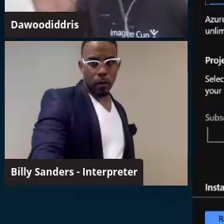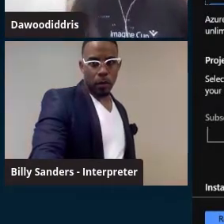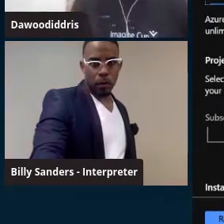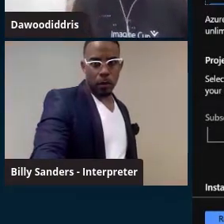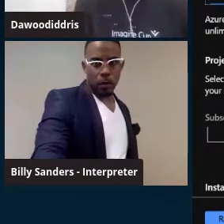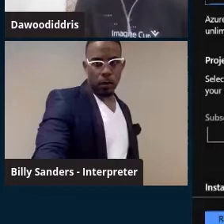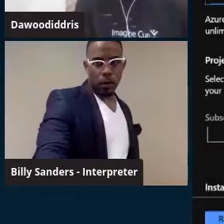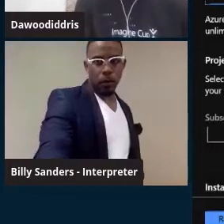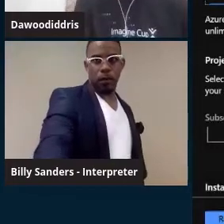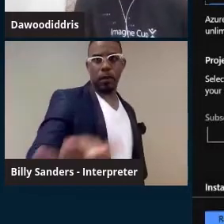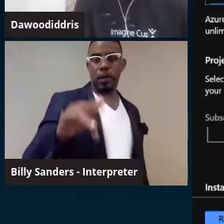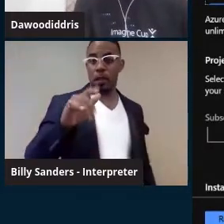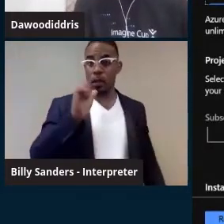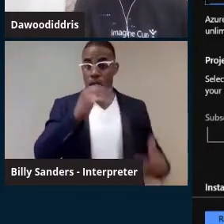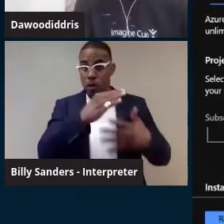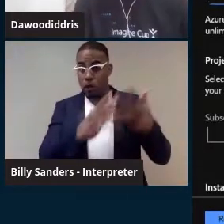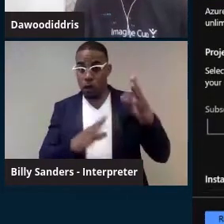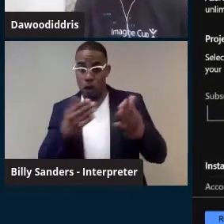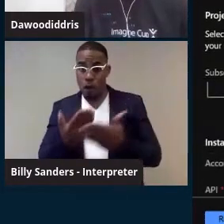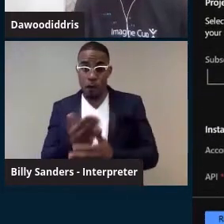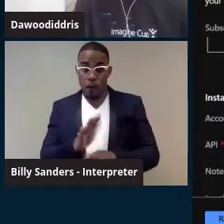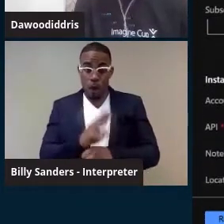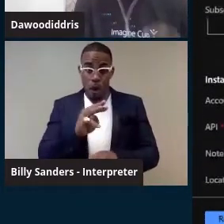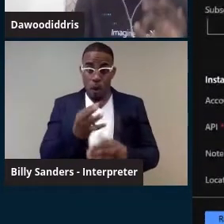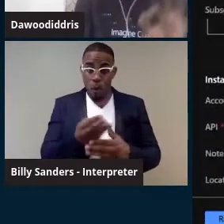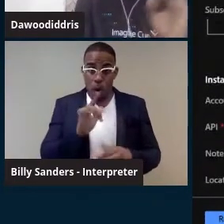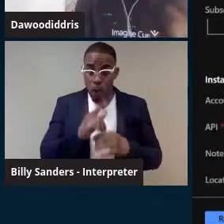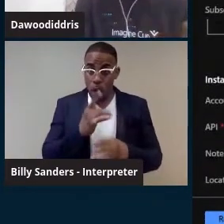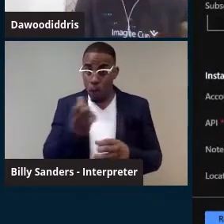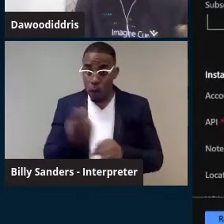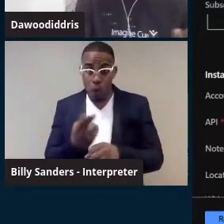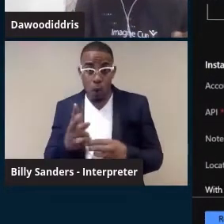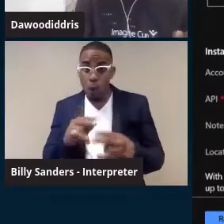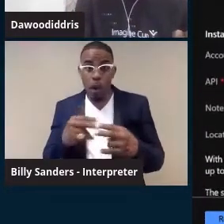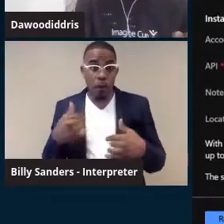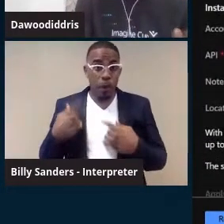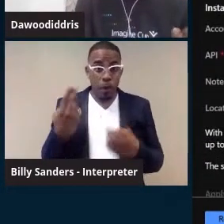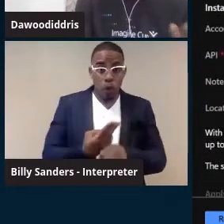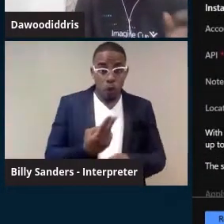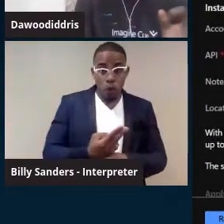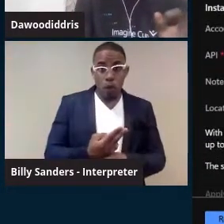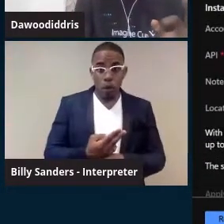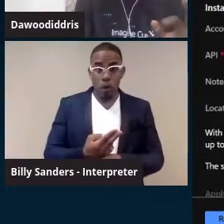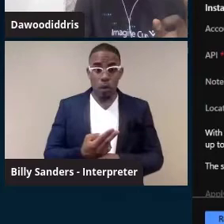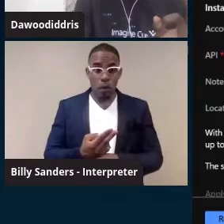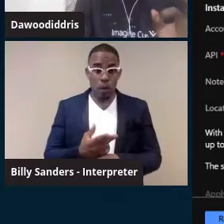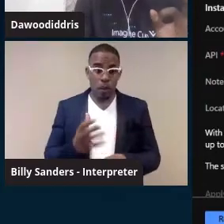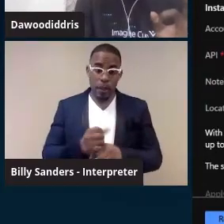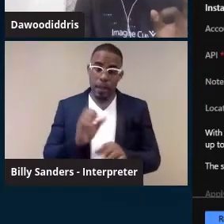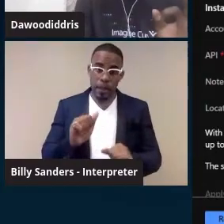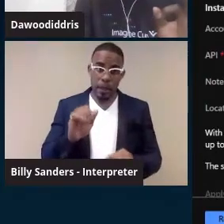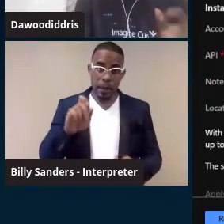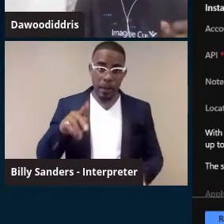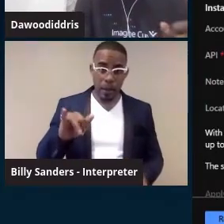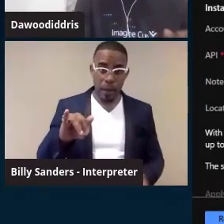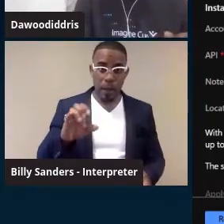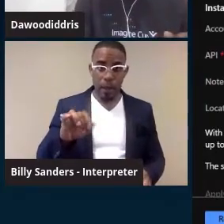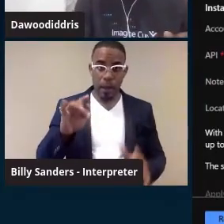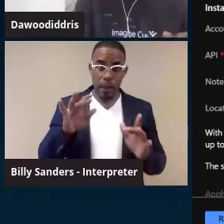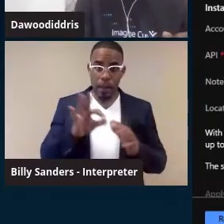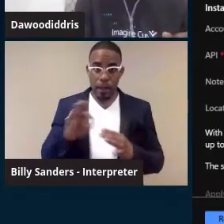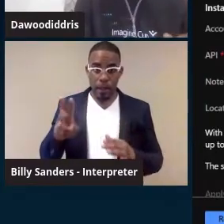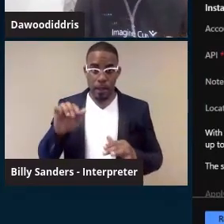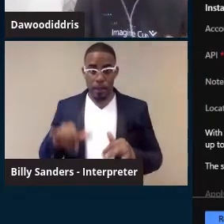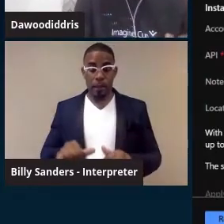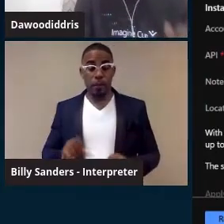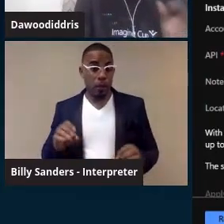managed database service. So whether you want to actually use whatever being your use case, you'll be able to get an API that connects to that perfect database